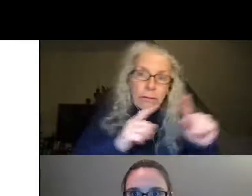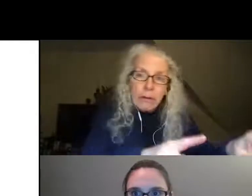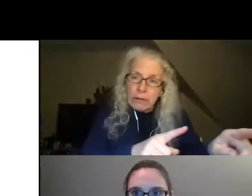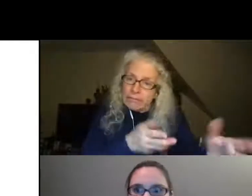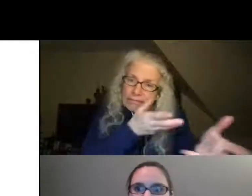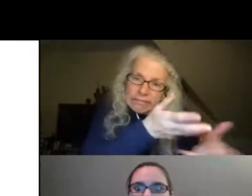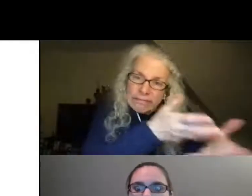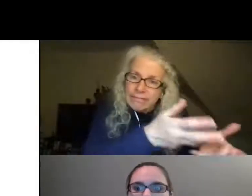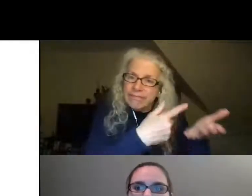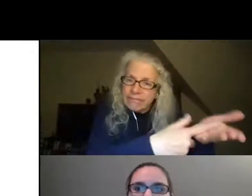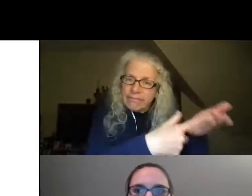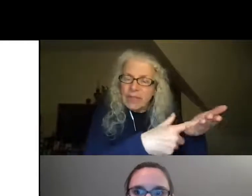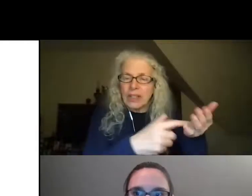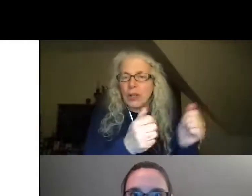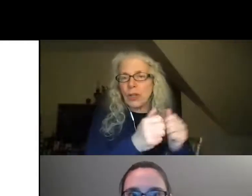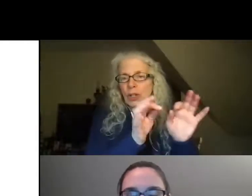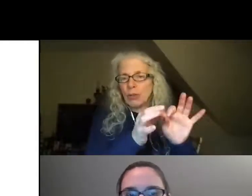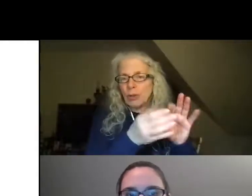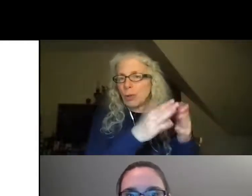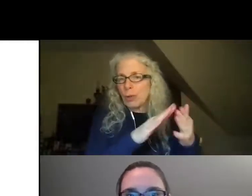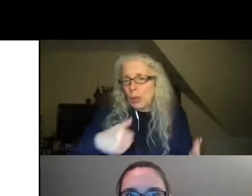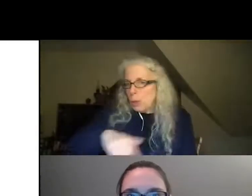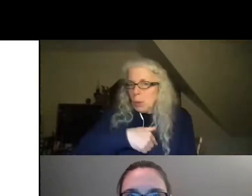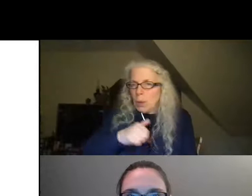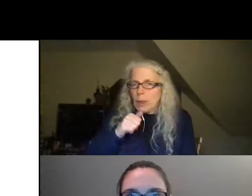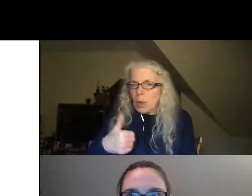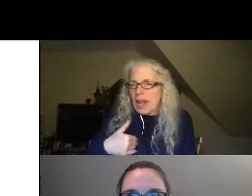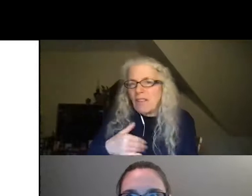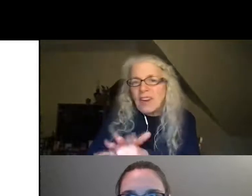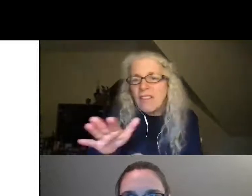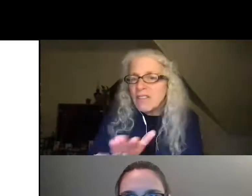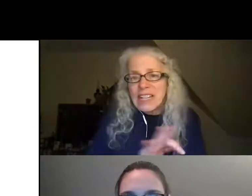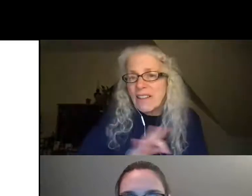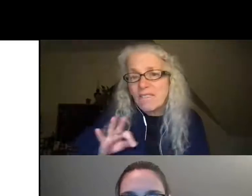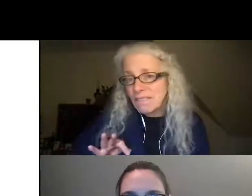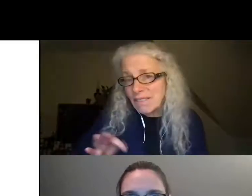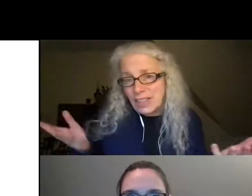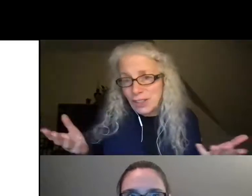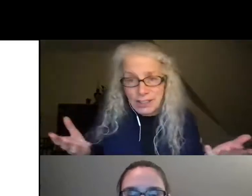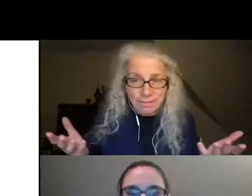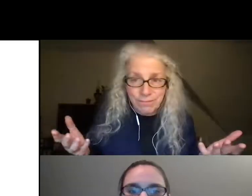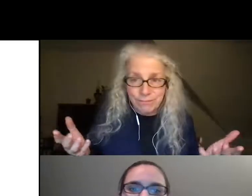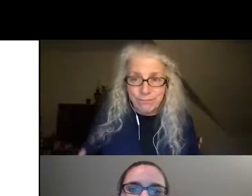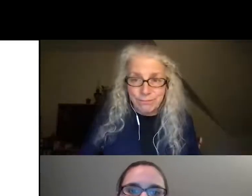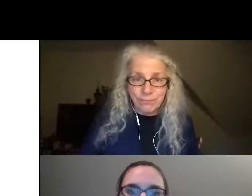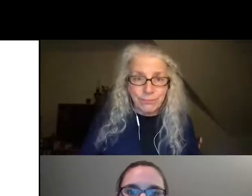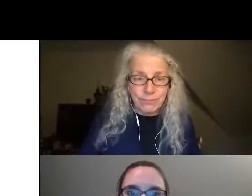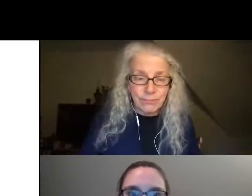interpreter community without having enough staff support for our position